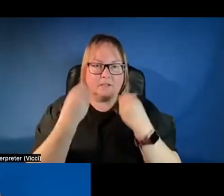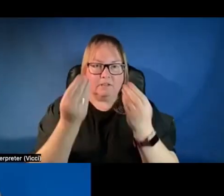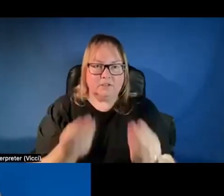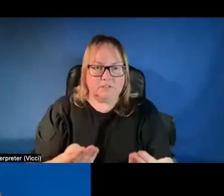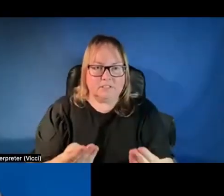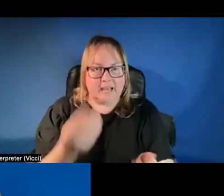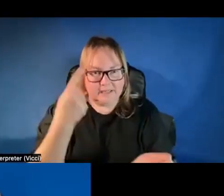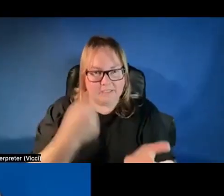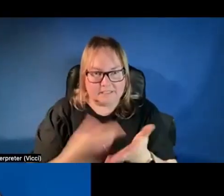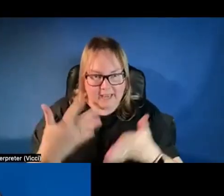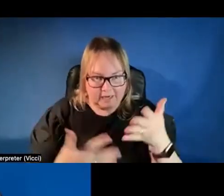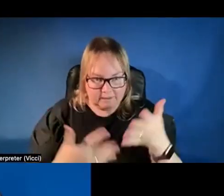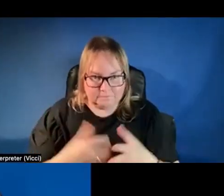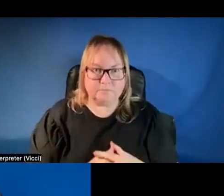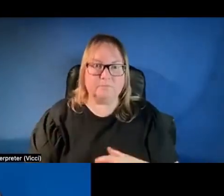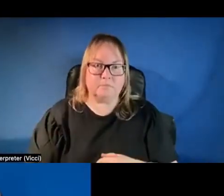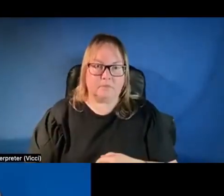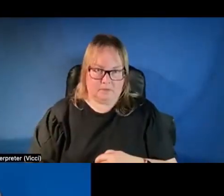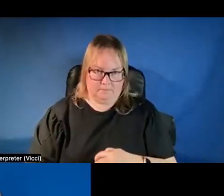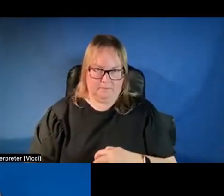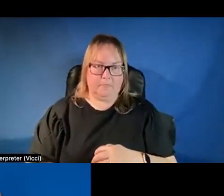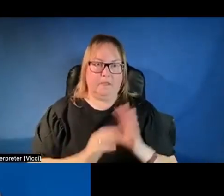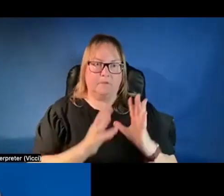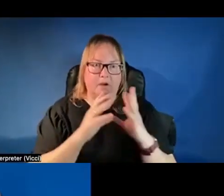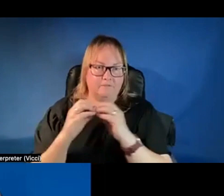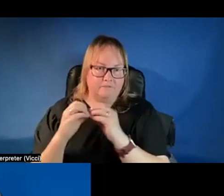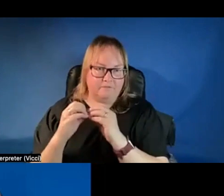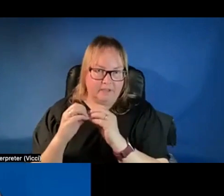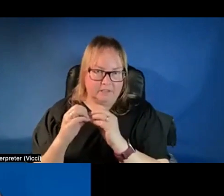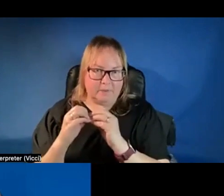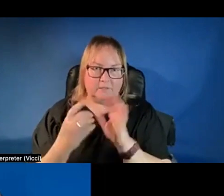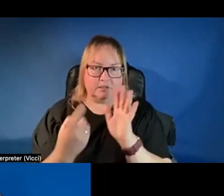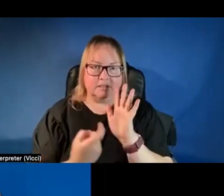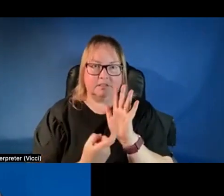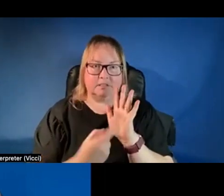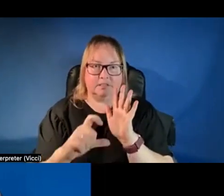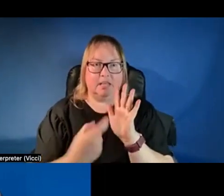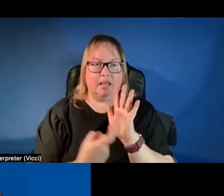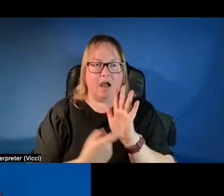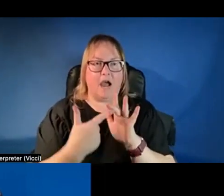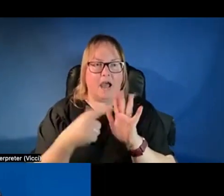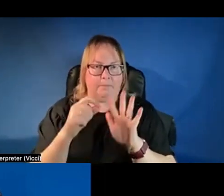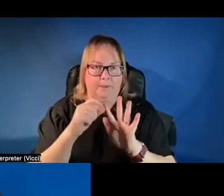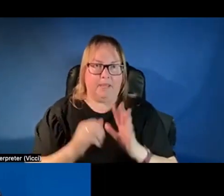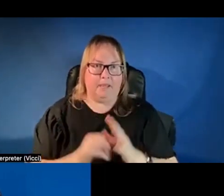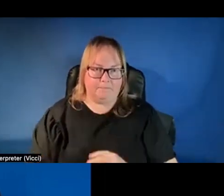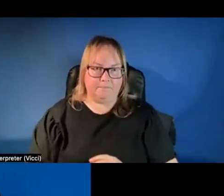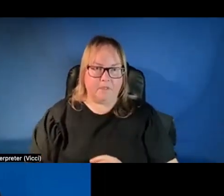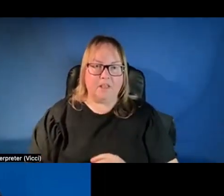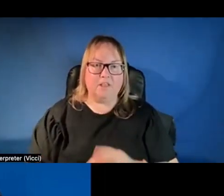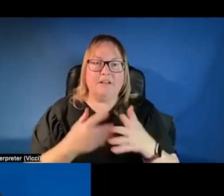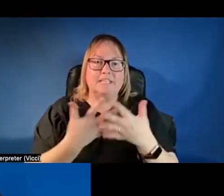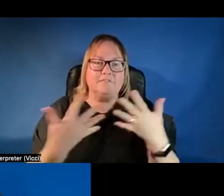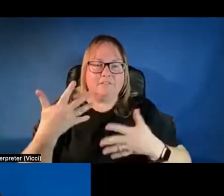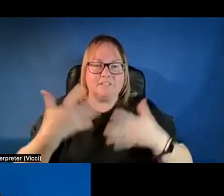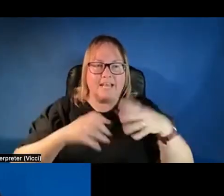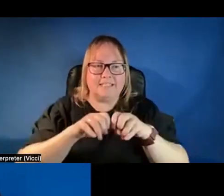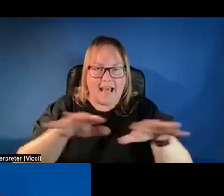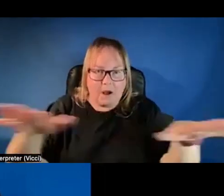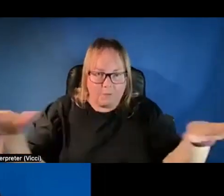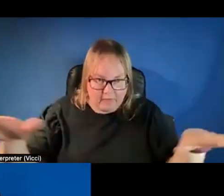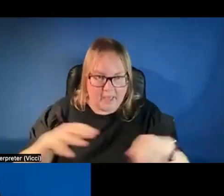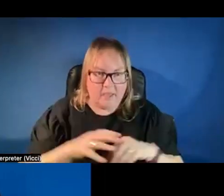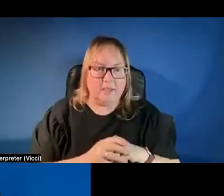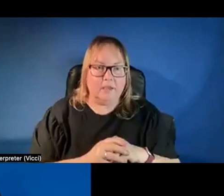me to decide a sign. So okay, I understand. There are different